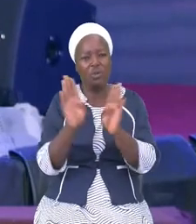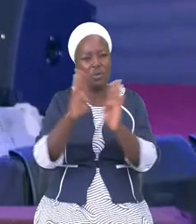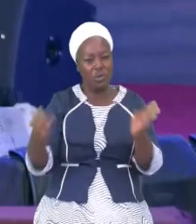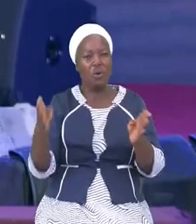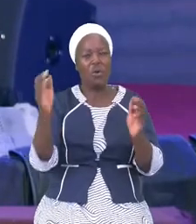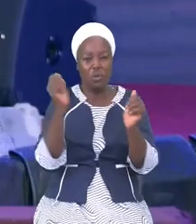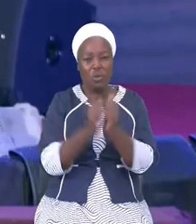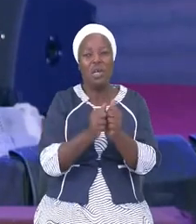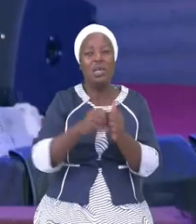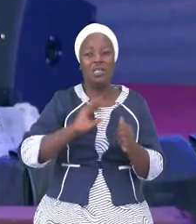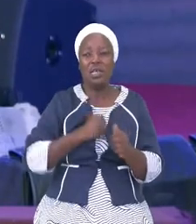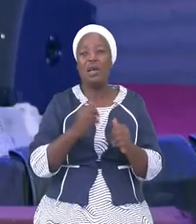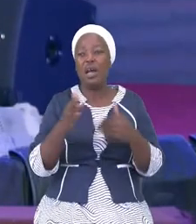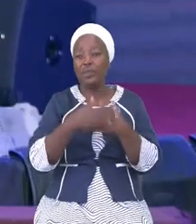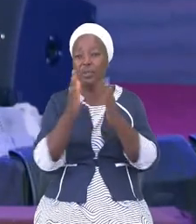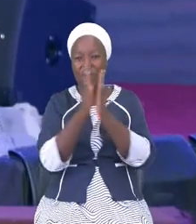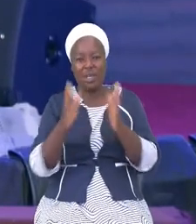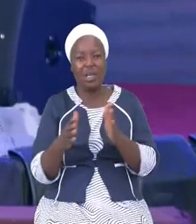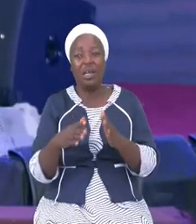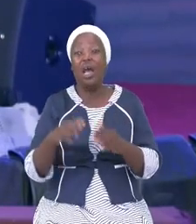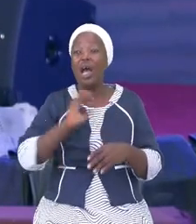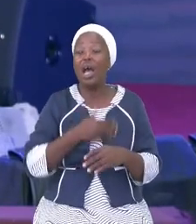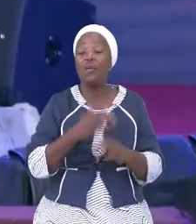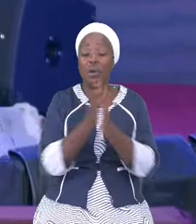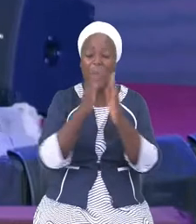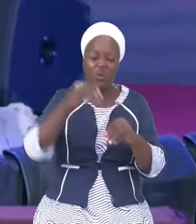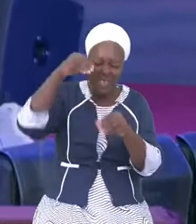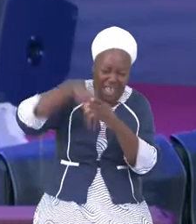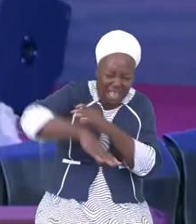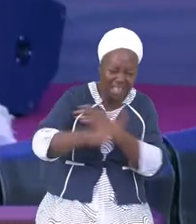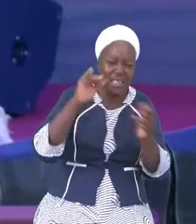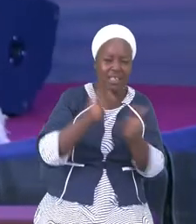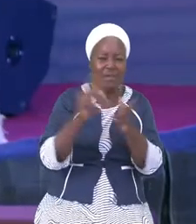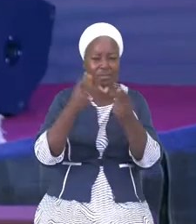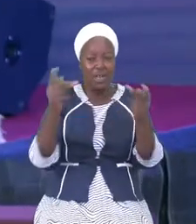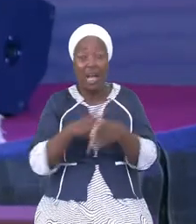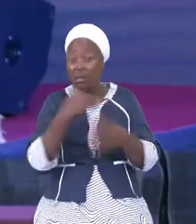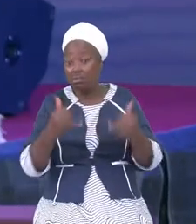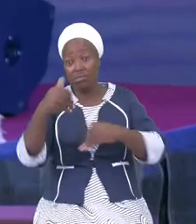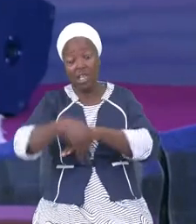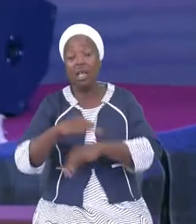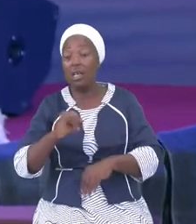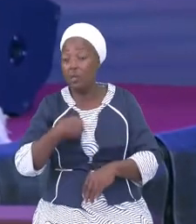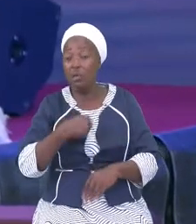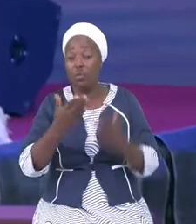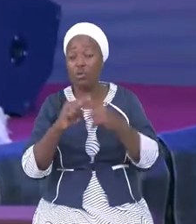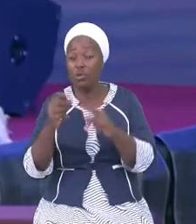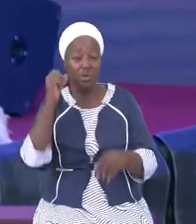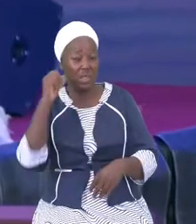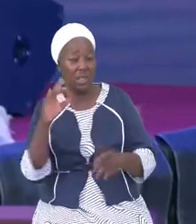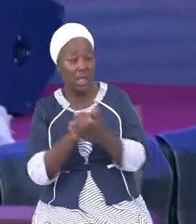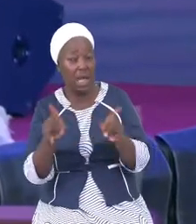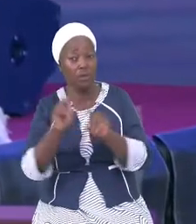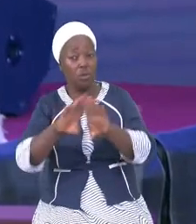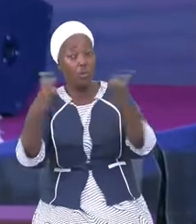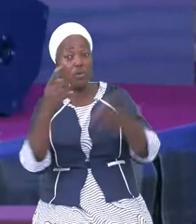cannot get there. Our prayers will penetrate that place. And tonight, I want you to understand, as you open your mouth,